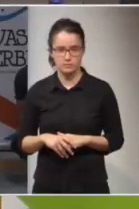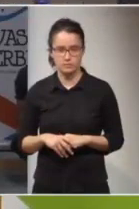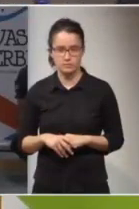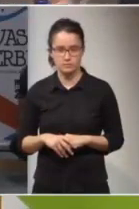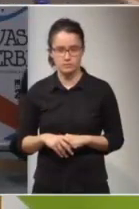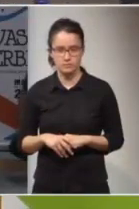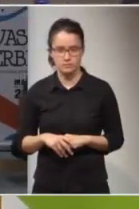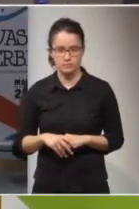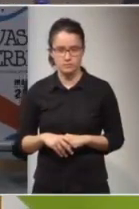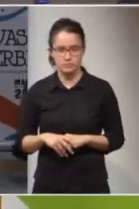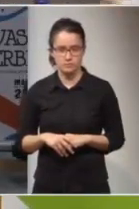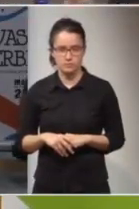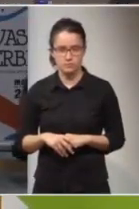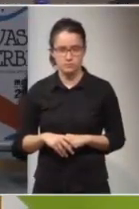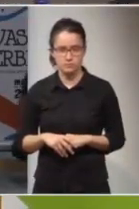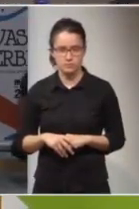Yeah, Wi-Fi here it works.